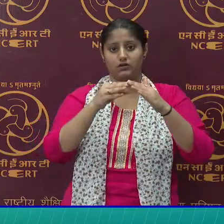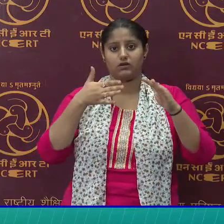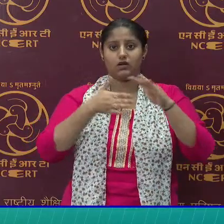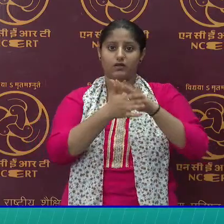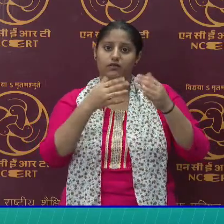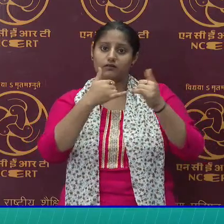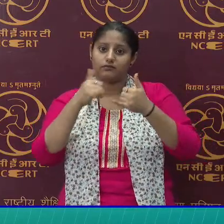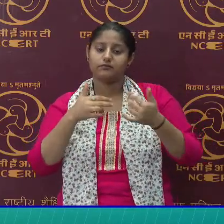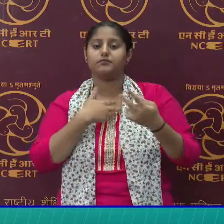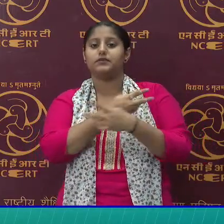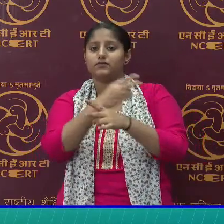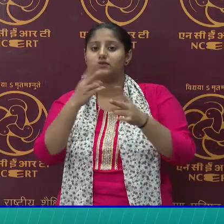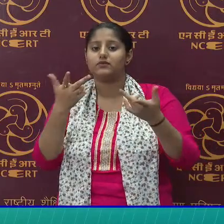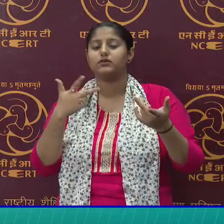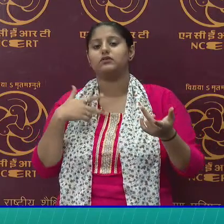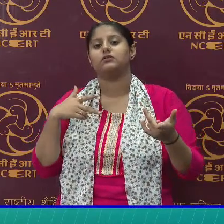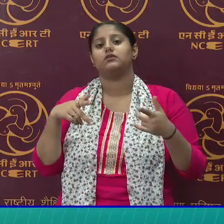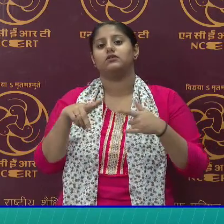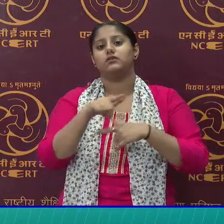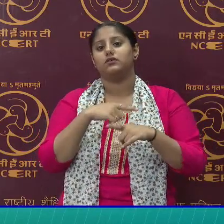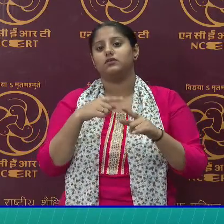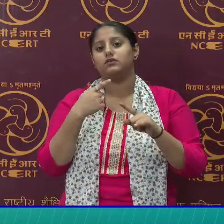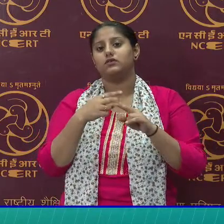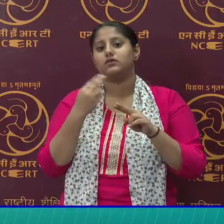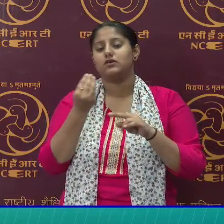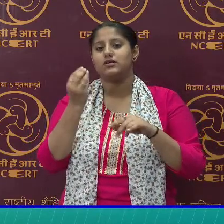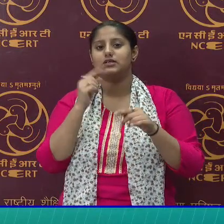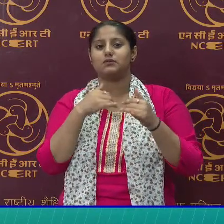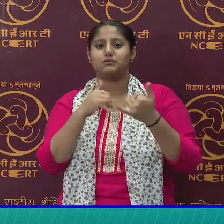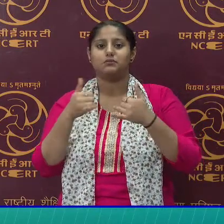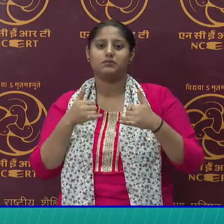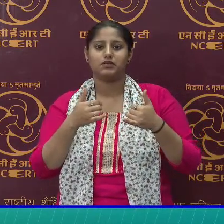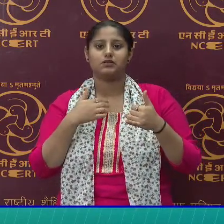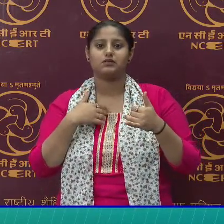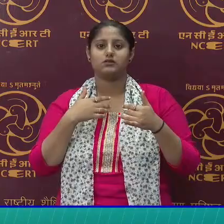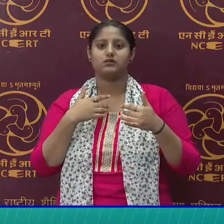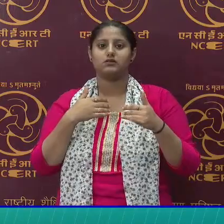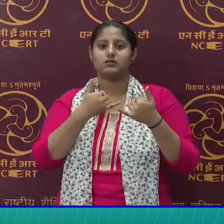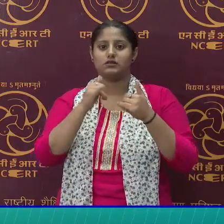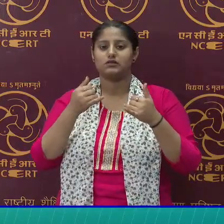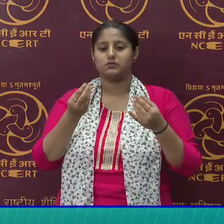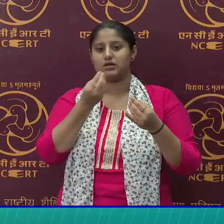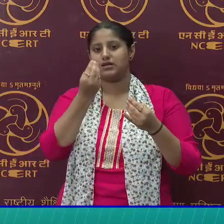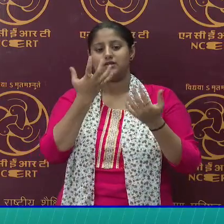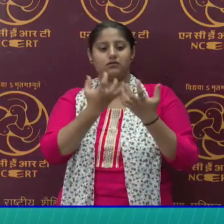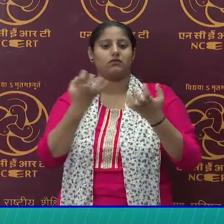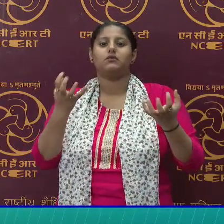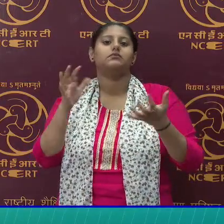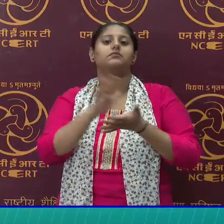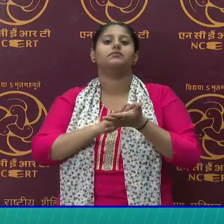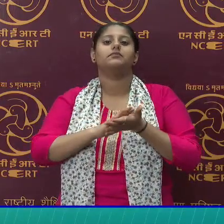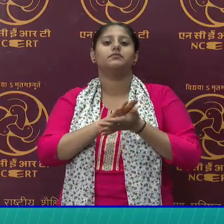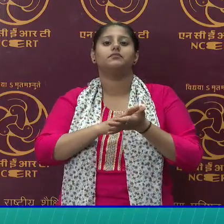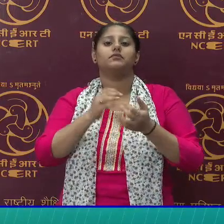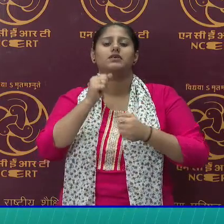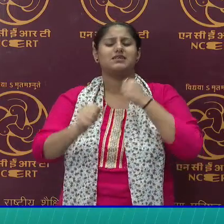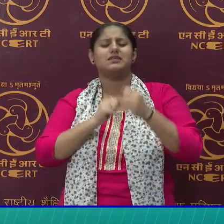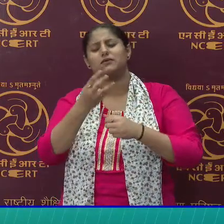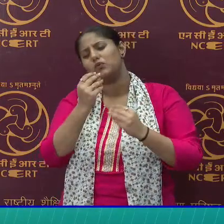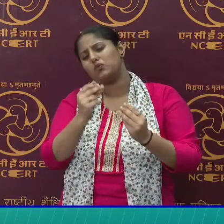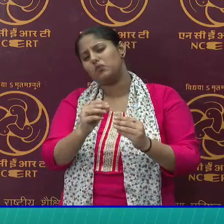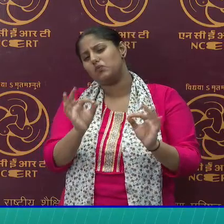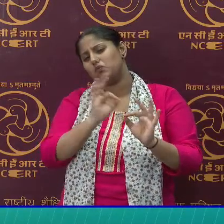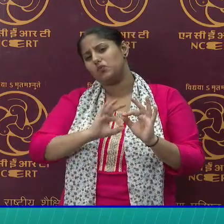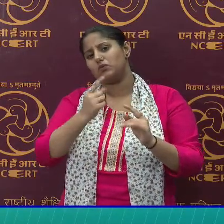and what equipment they need. And some games don't really need any equipment. You know, it's just running.